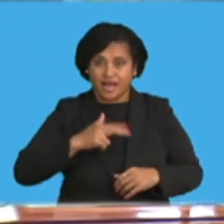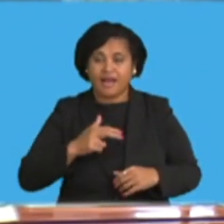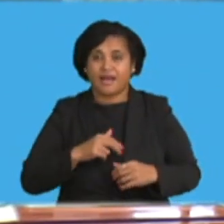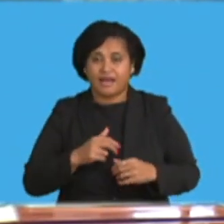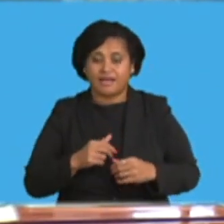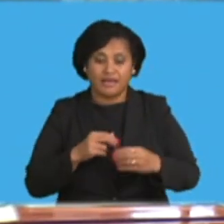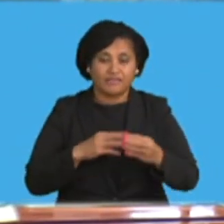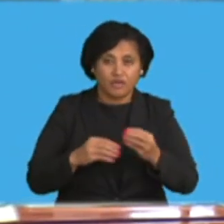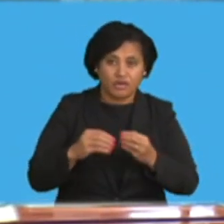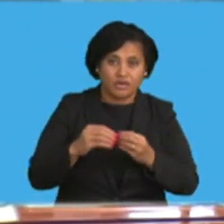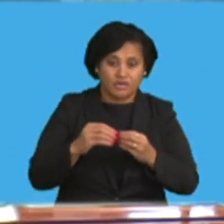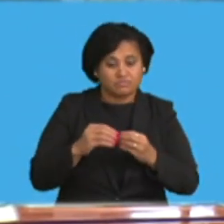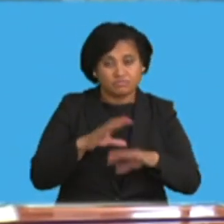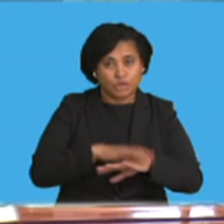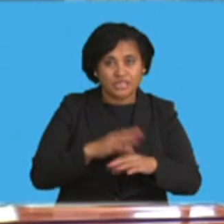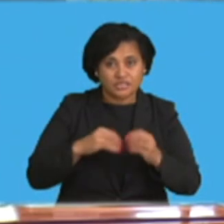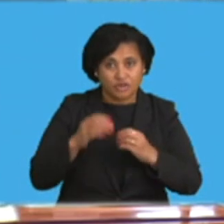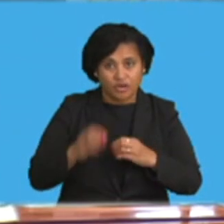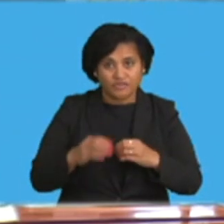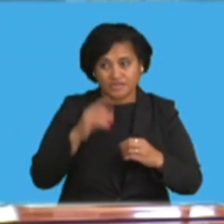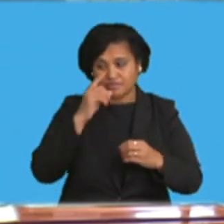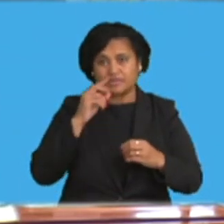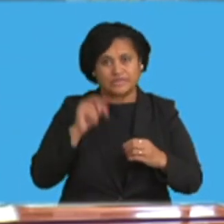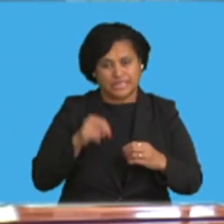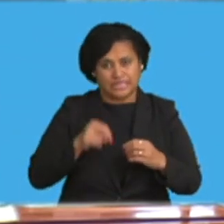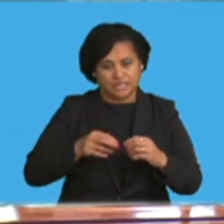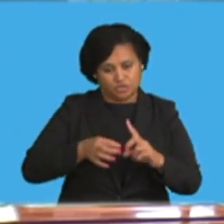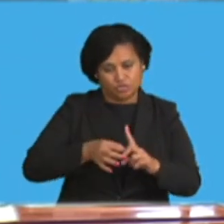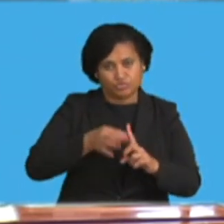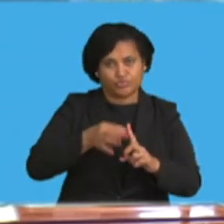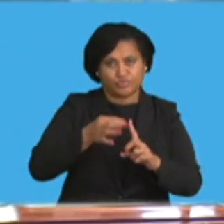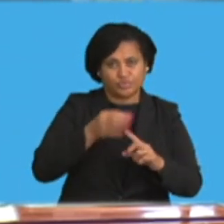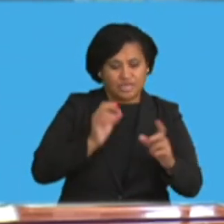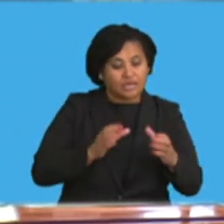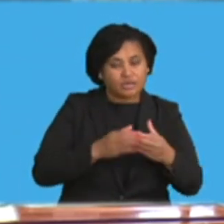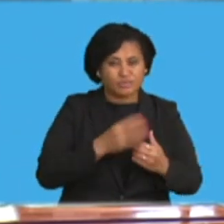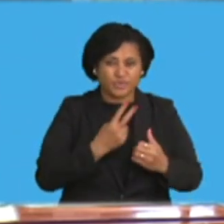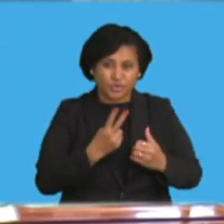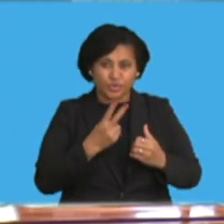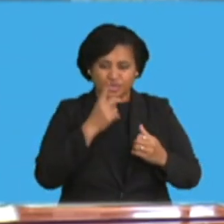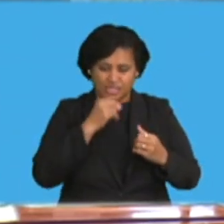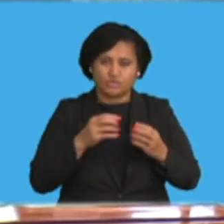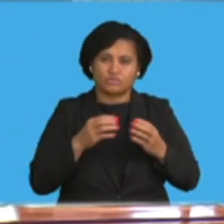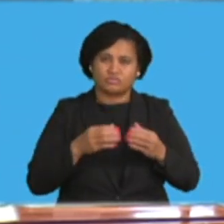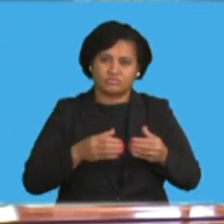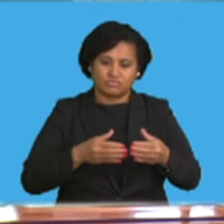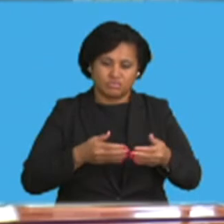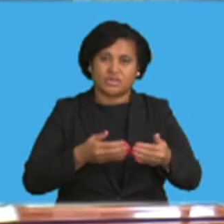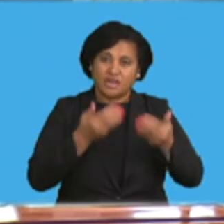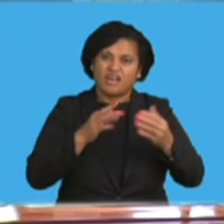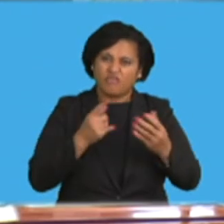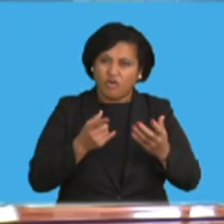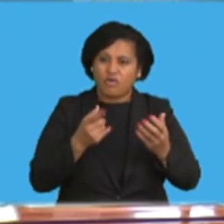shall form the source to graduate them to upper driving grades or classes, goods, heavy goods